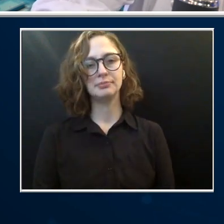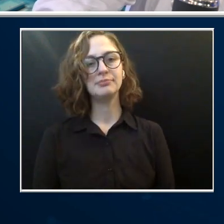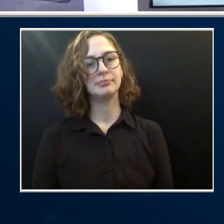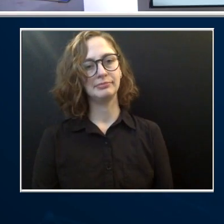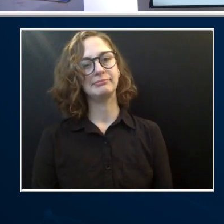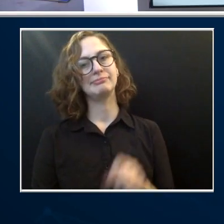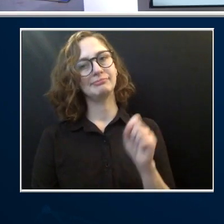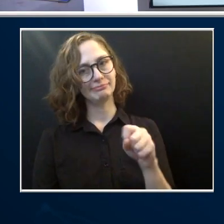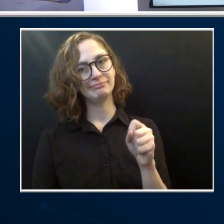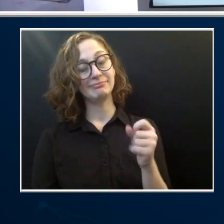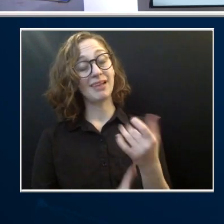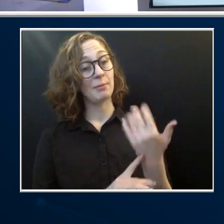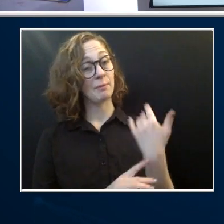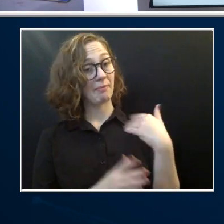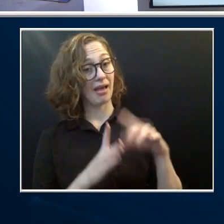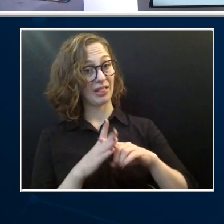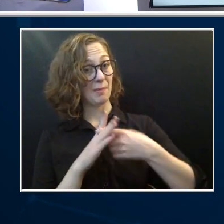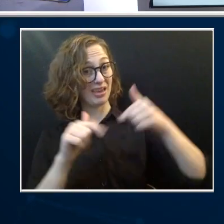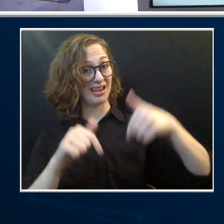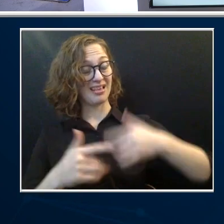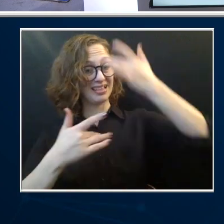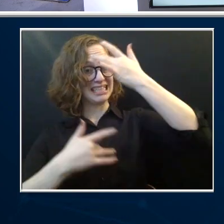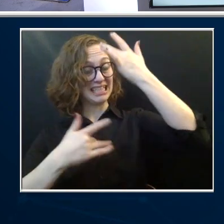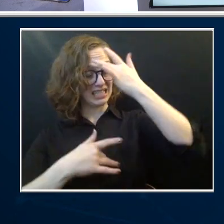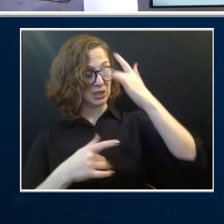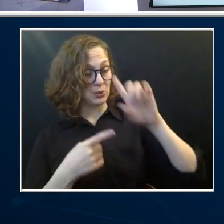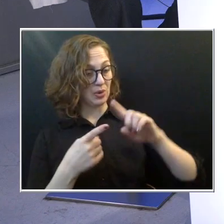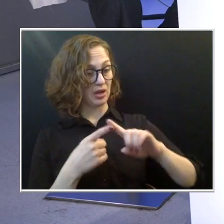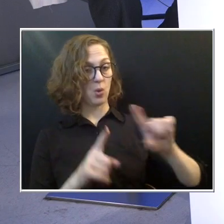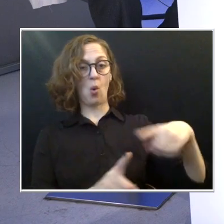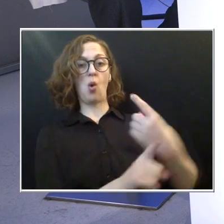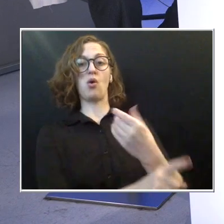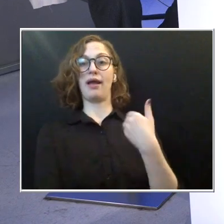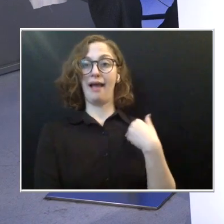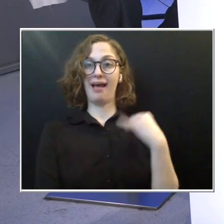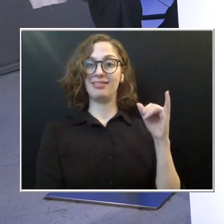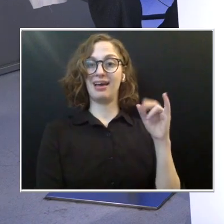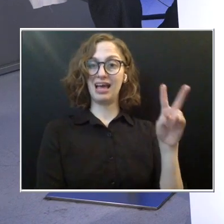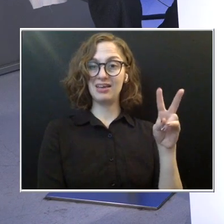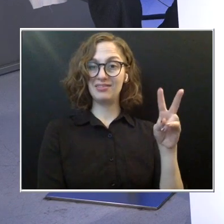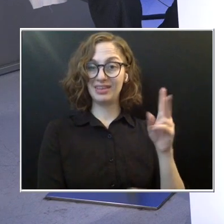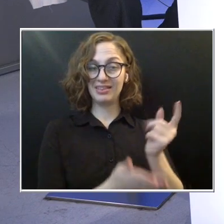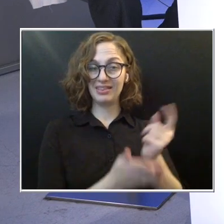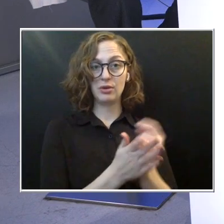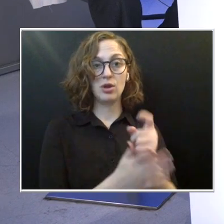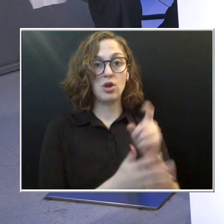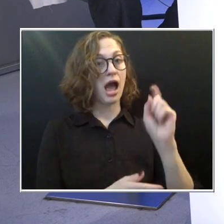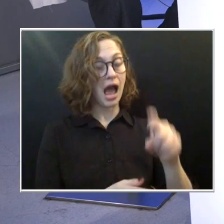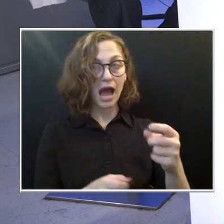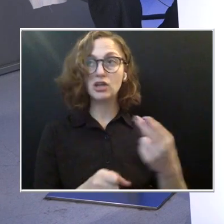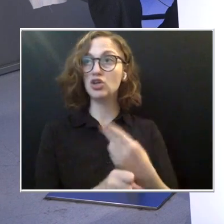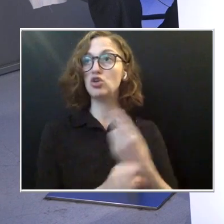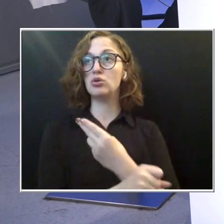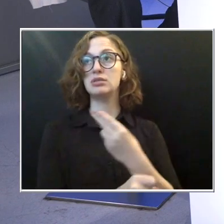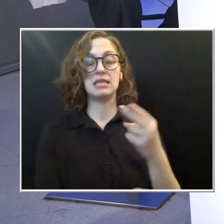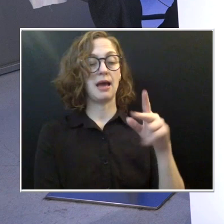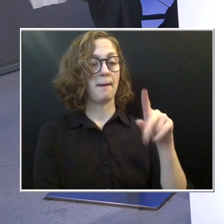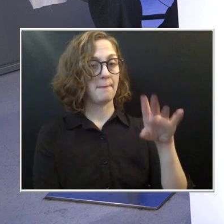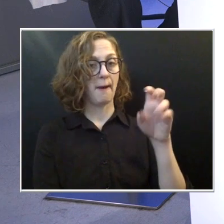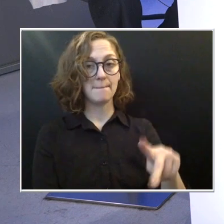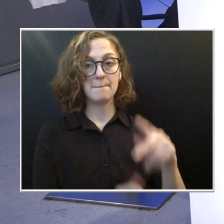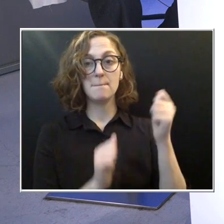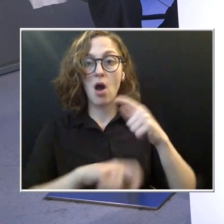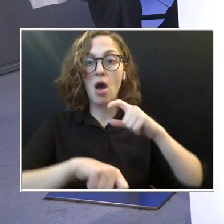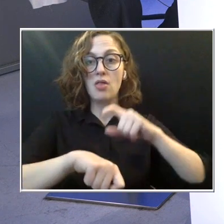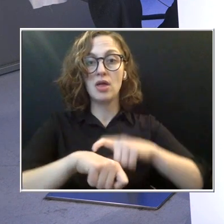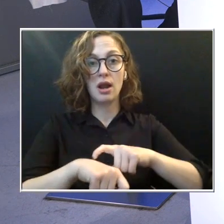when the only therapy we had was IV, and you had to wear that big pump all around. You could never let the pump get interrupted. One of my patients was in a car